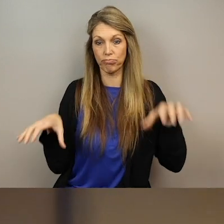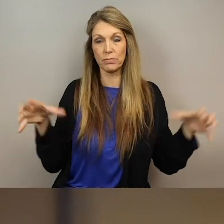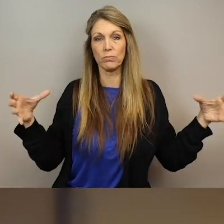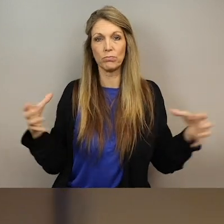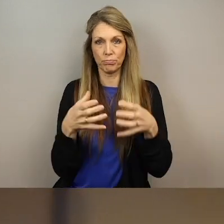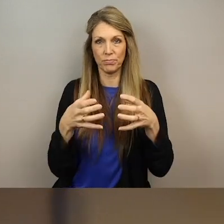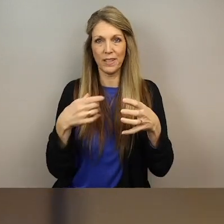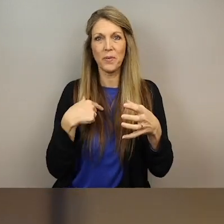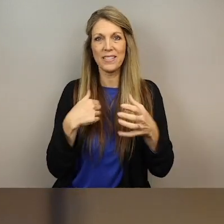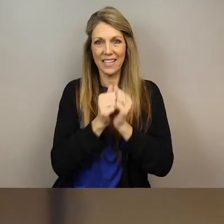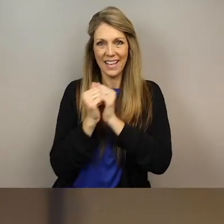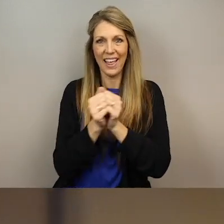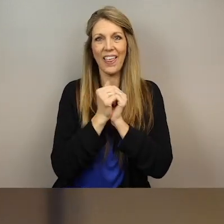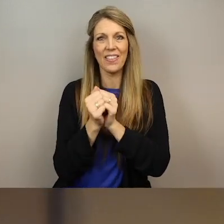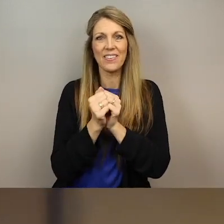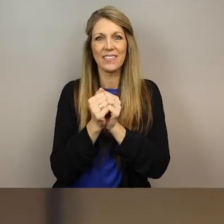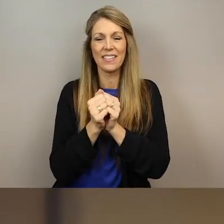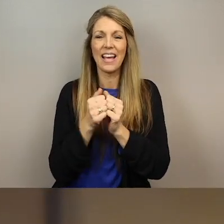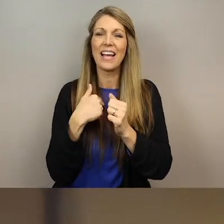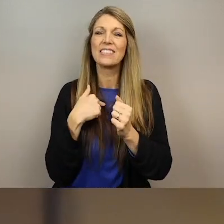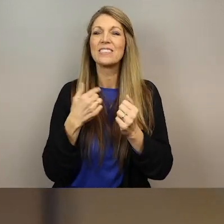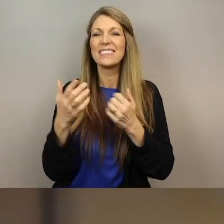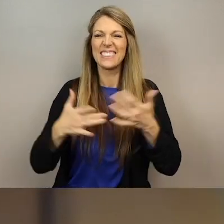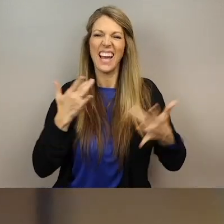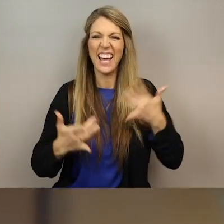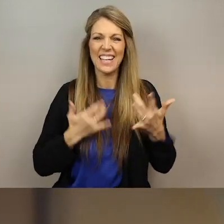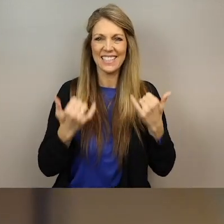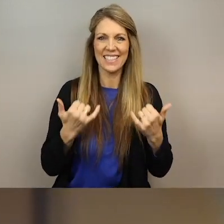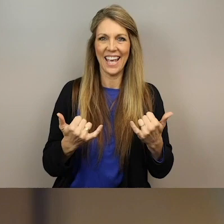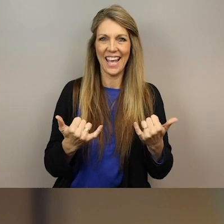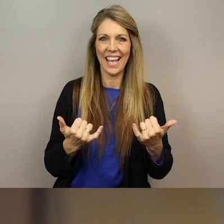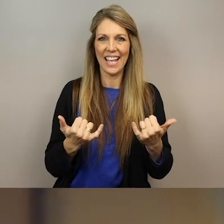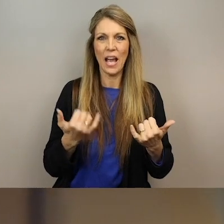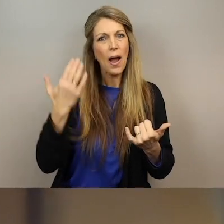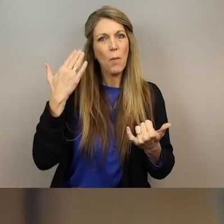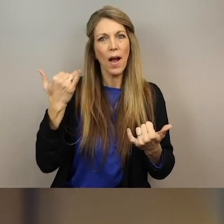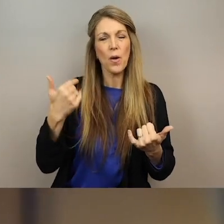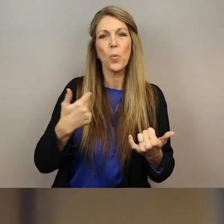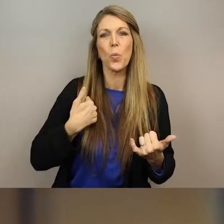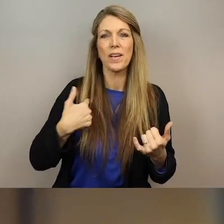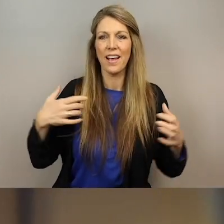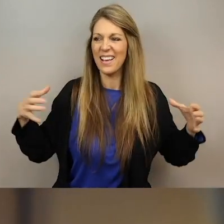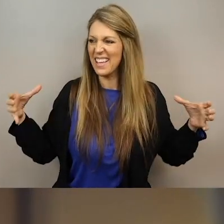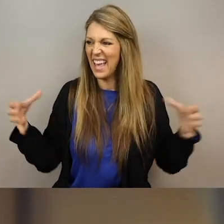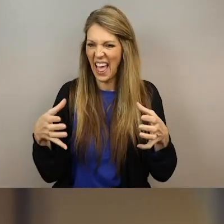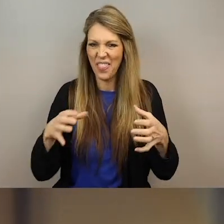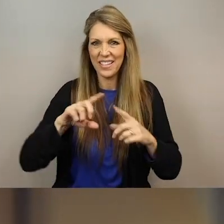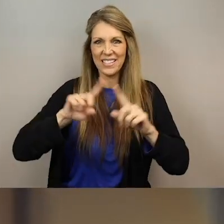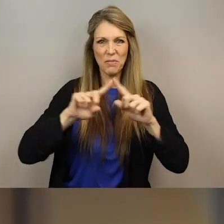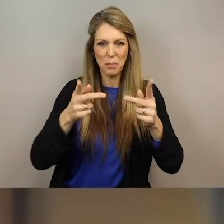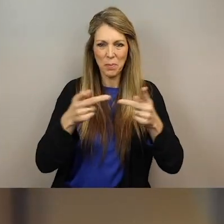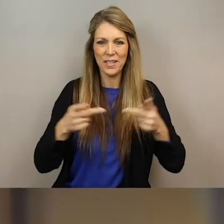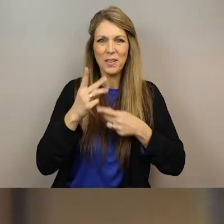celebrate the risen Lord together. I'm excited about today. I'm excited about the fact that we're gathering all over the world. One